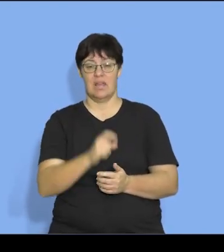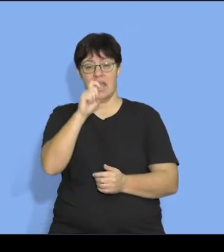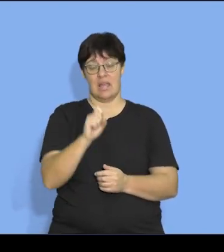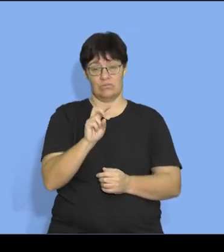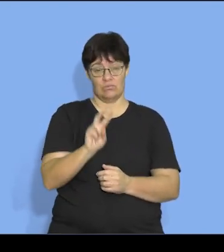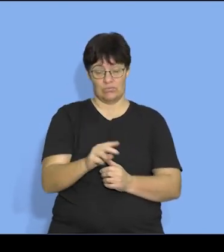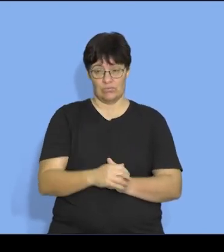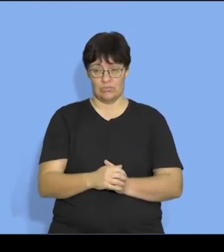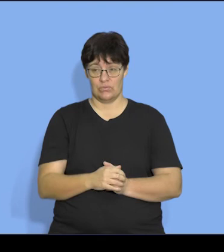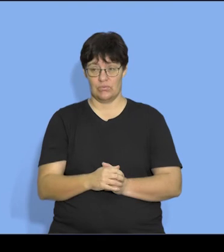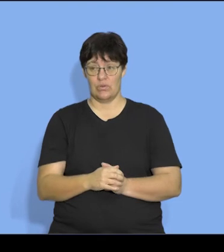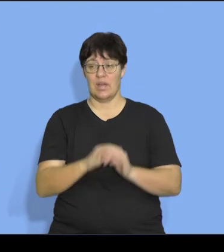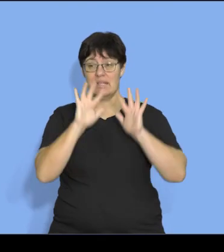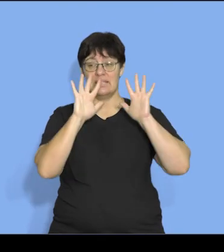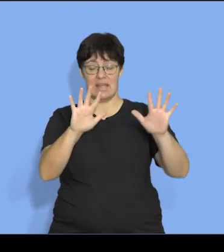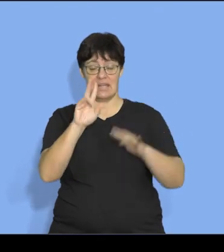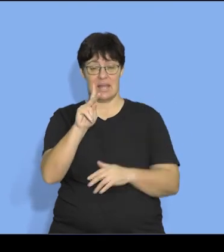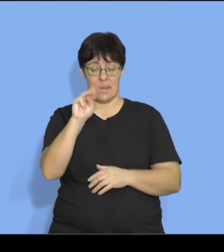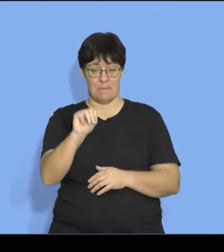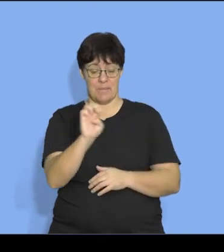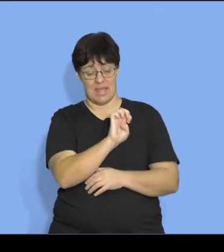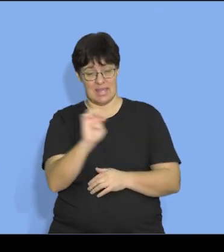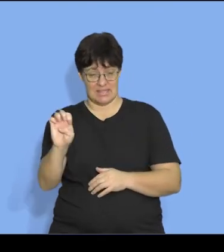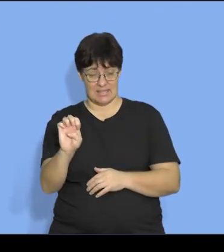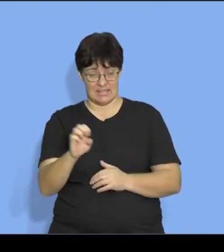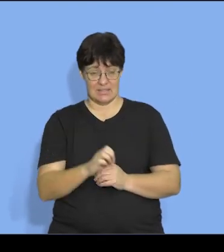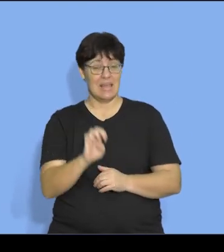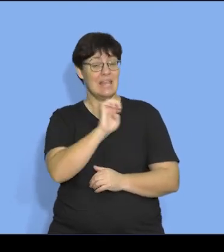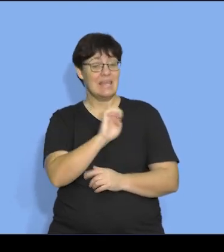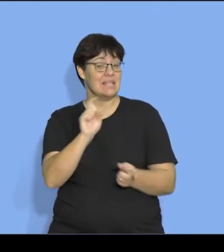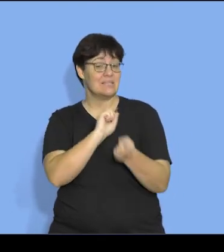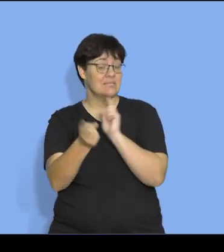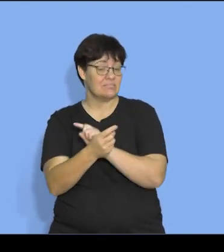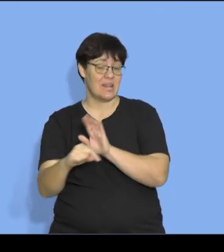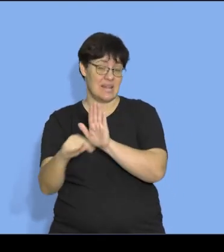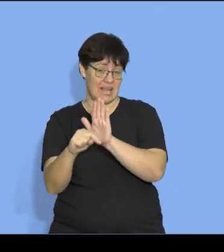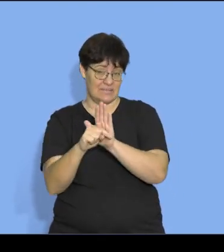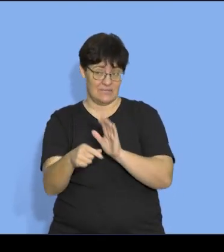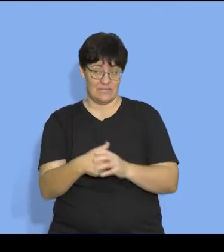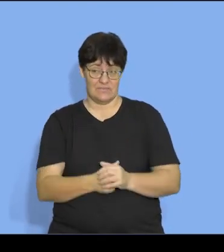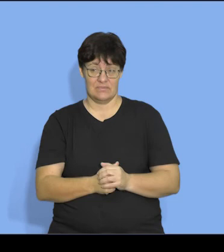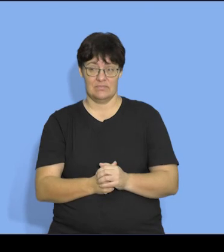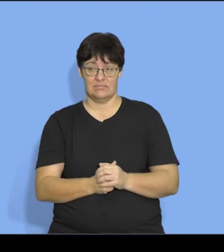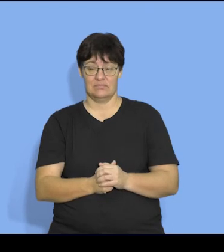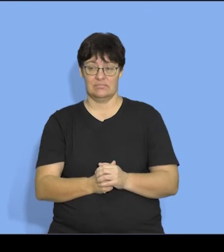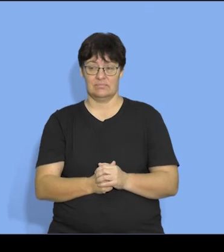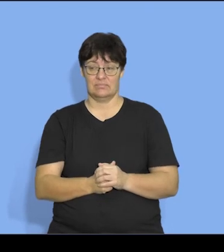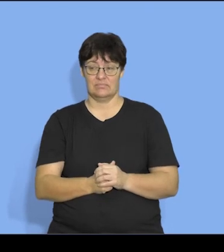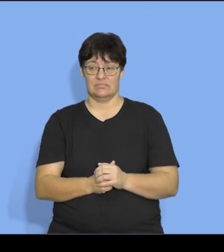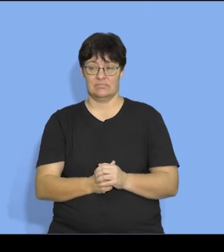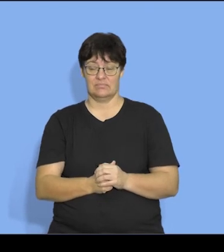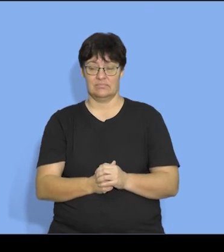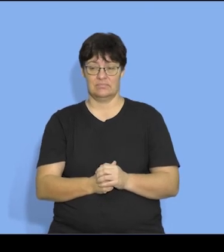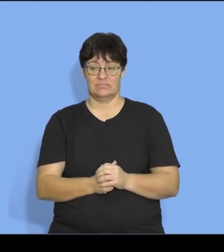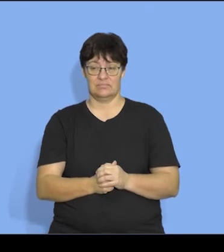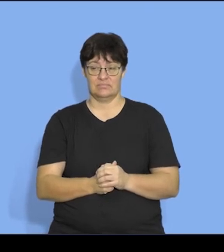second distance was 10 kilometers east. East now becomes my negative direction,